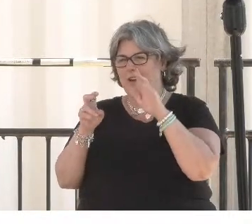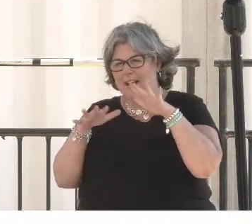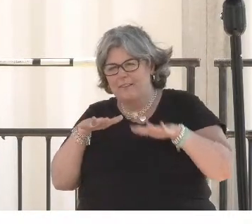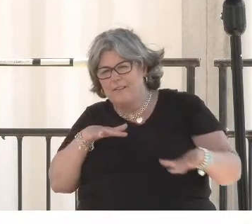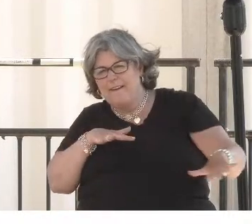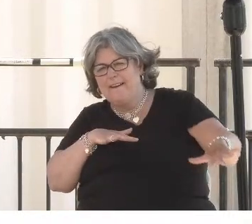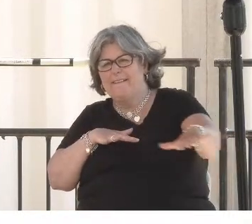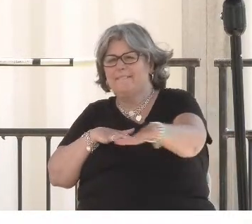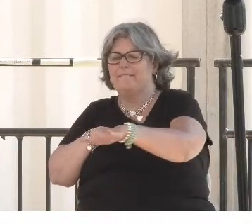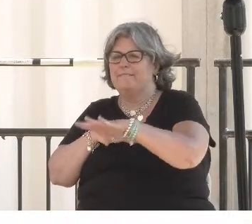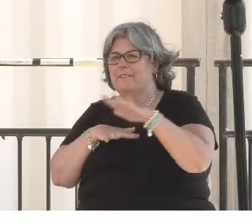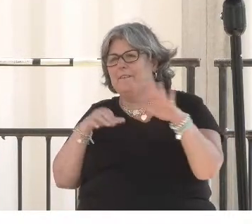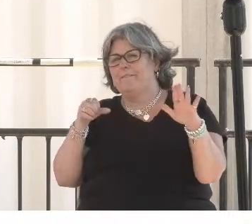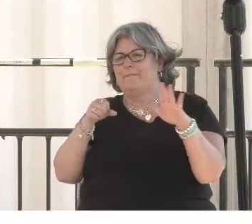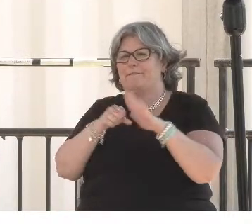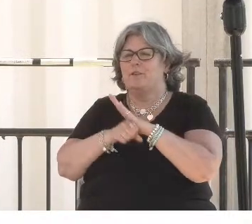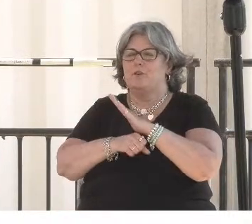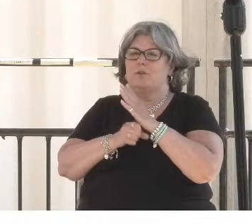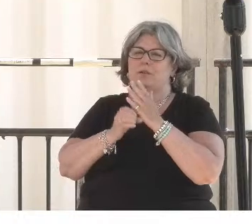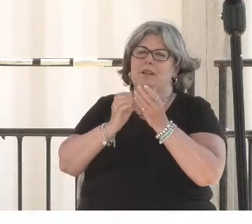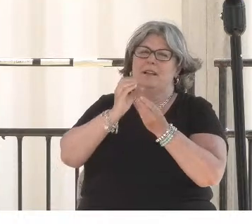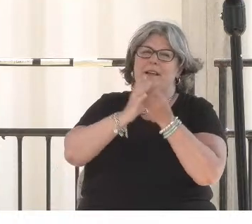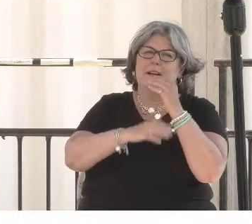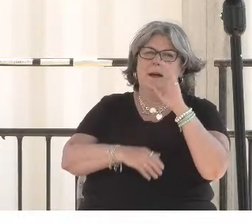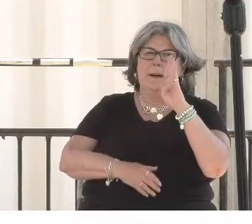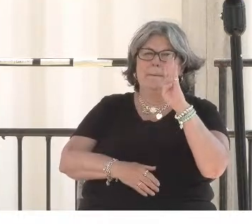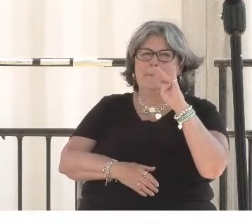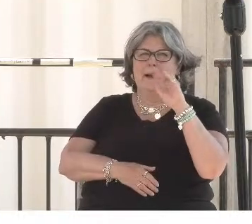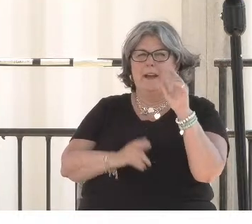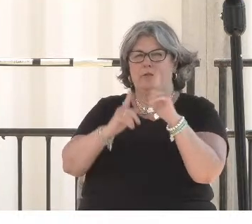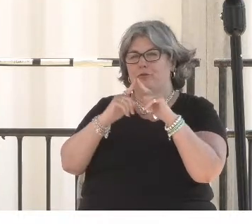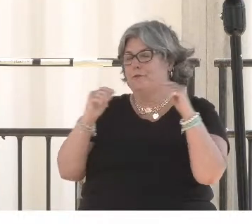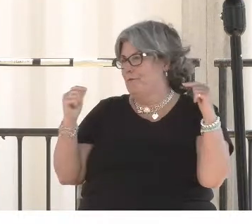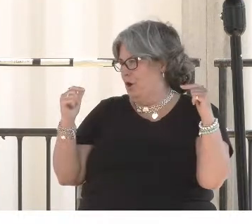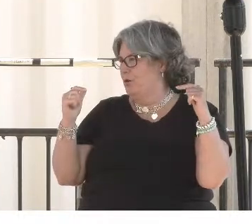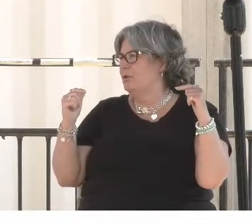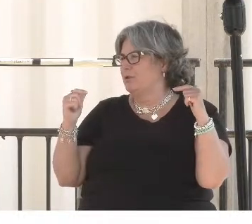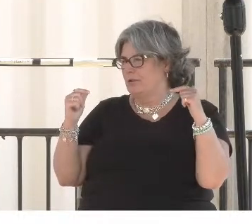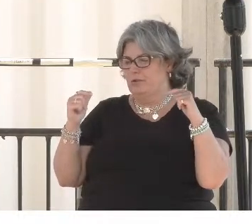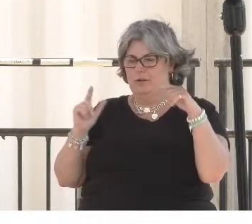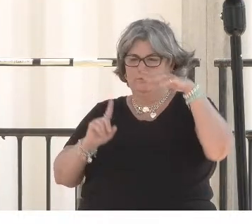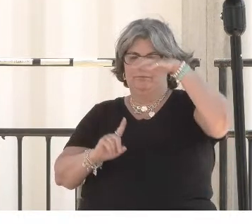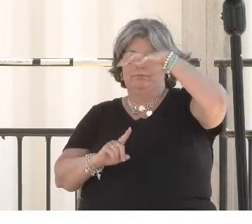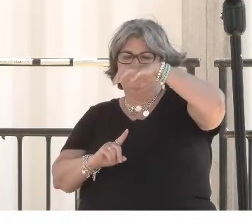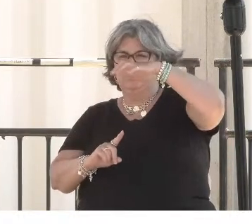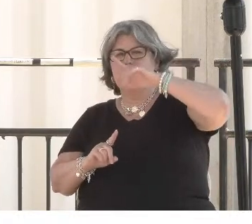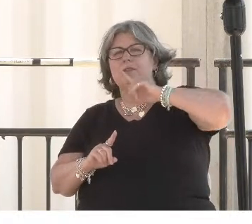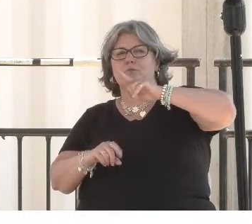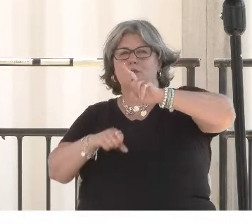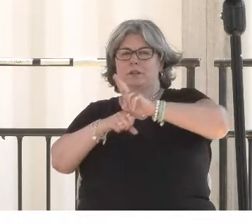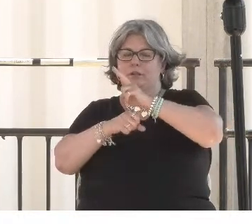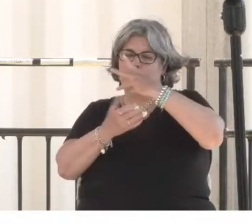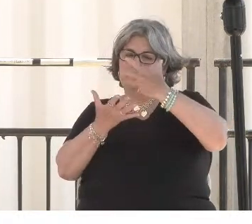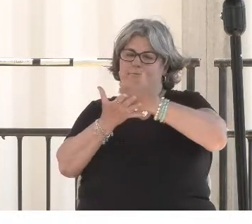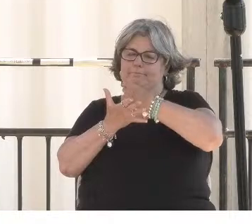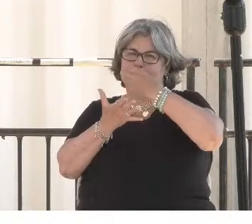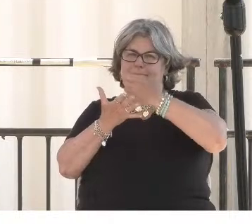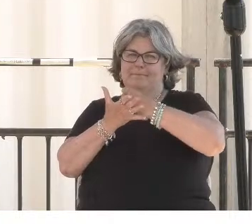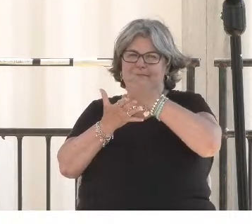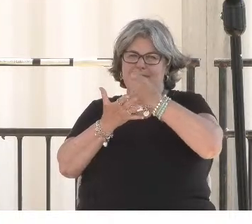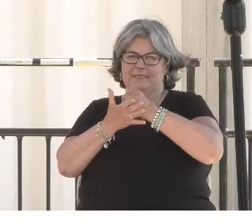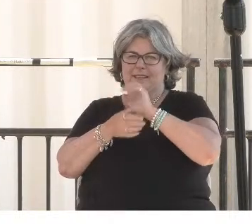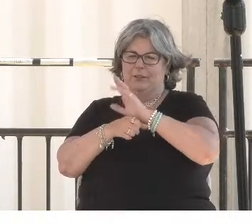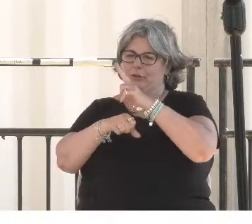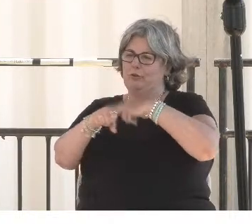is completely covered in plants, hopefully biodiverse plants, you've got an ecosystem that nature's actually using, and you're actually using